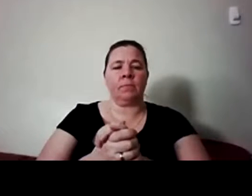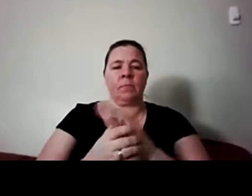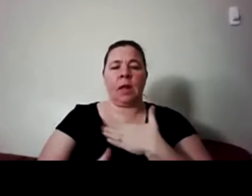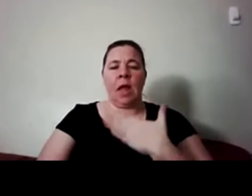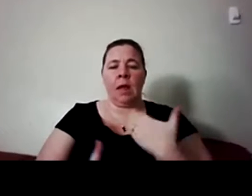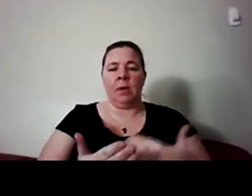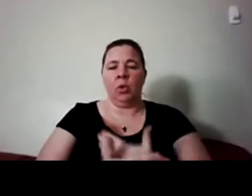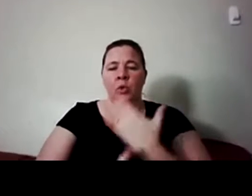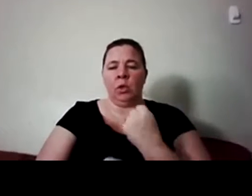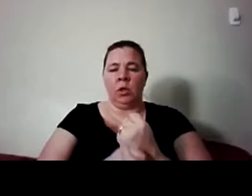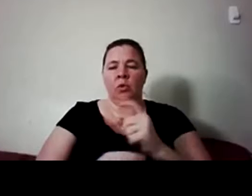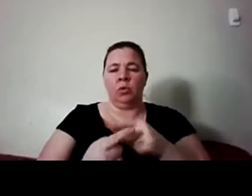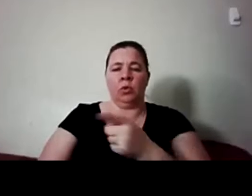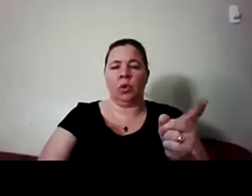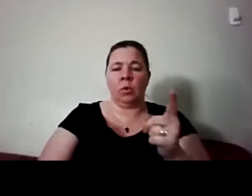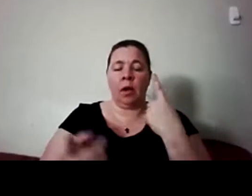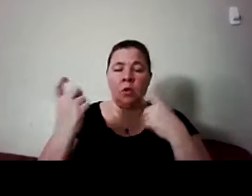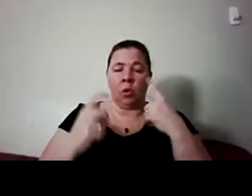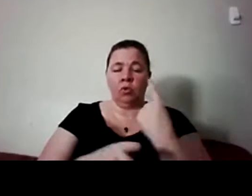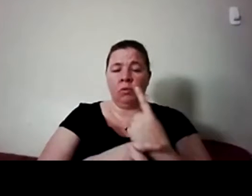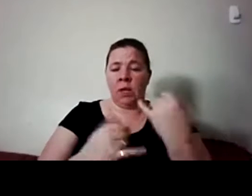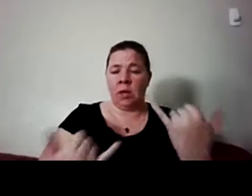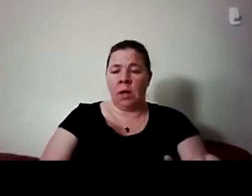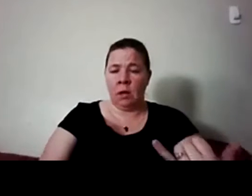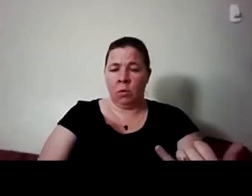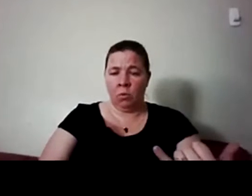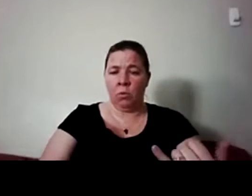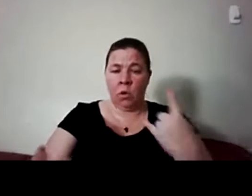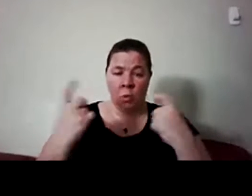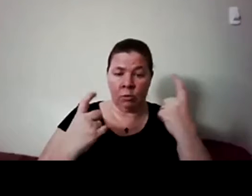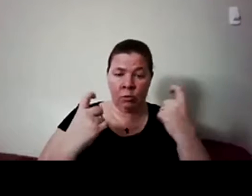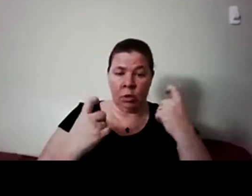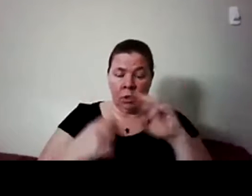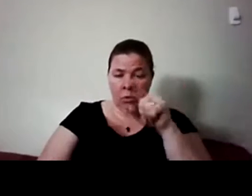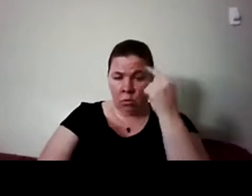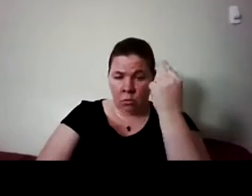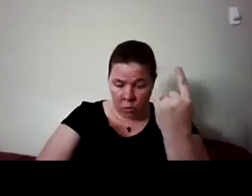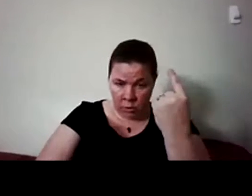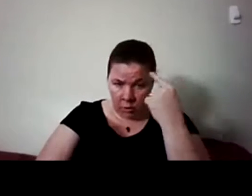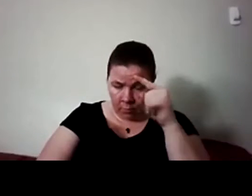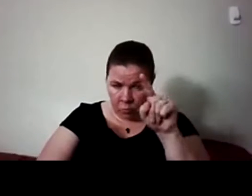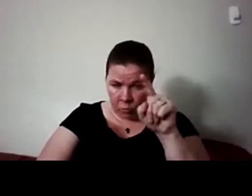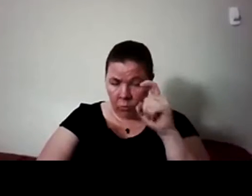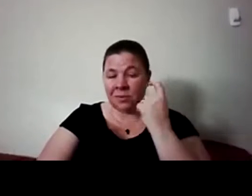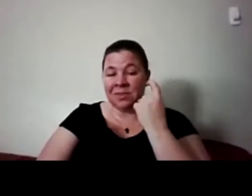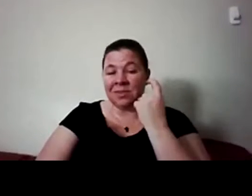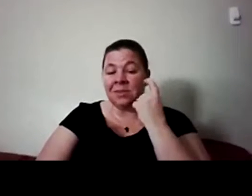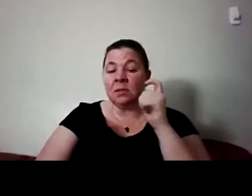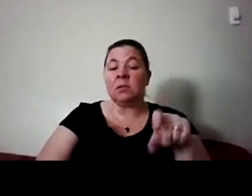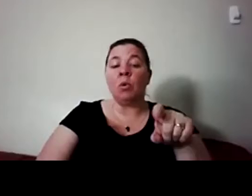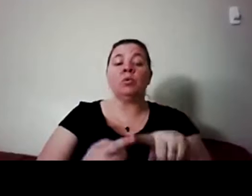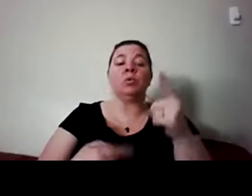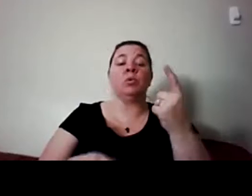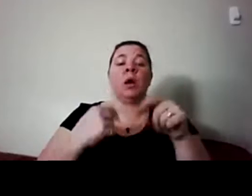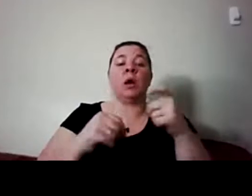you again. We're going to be taking questions right now. Remember, questions are only supposed to come from